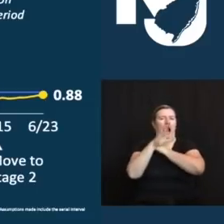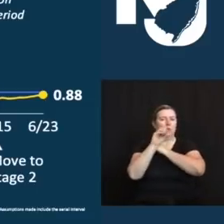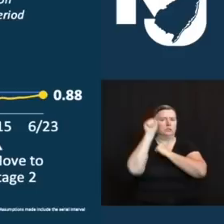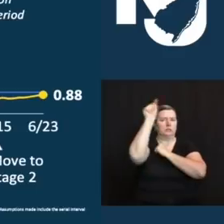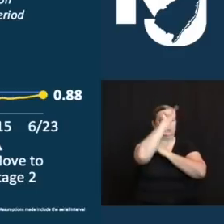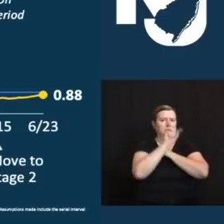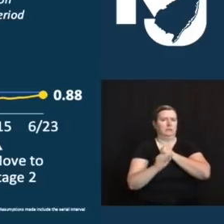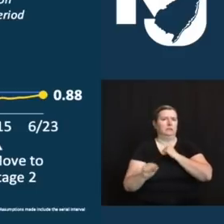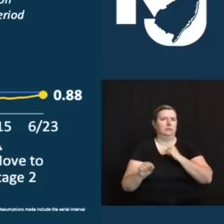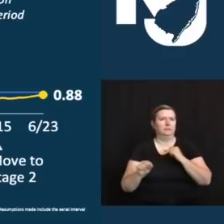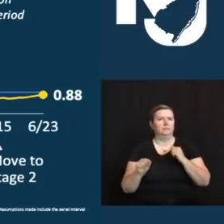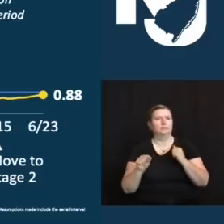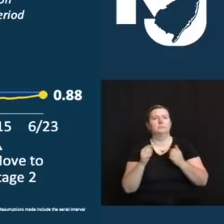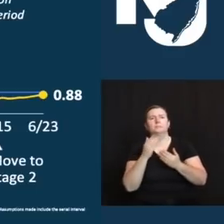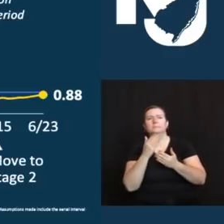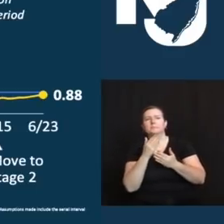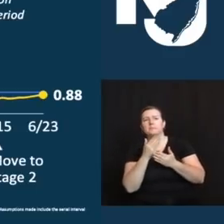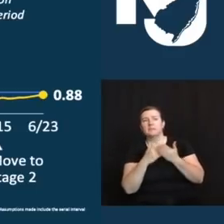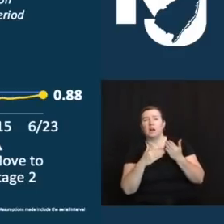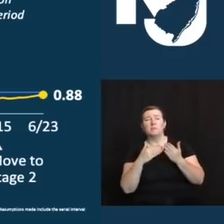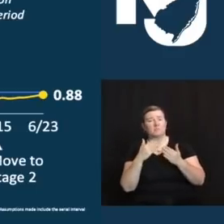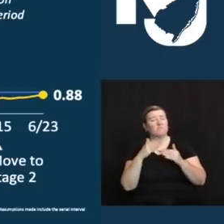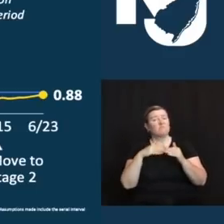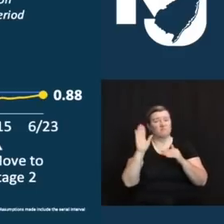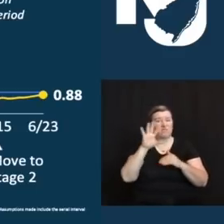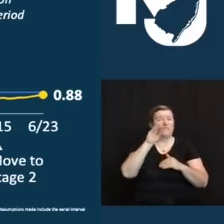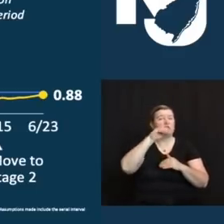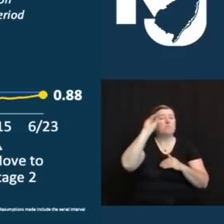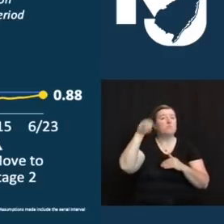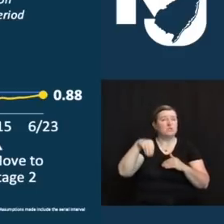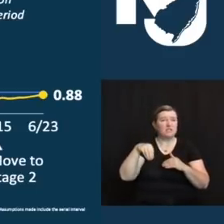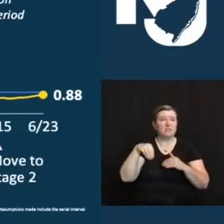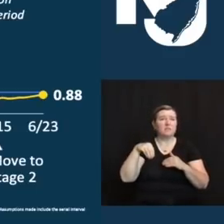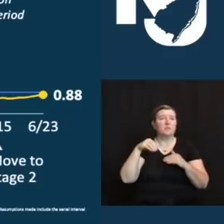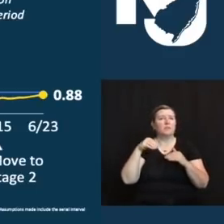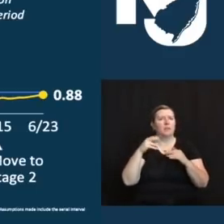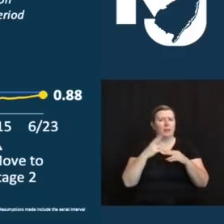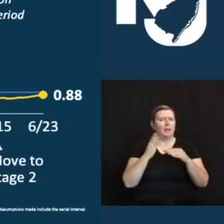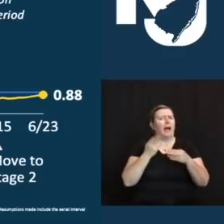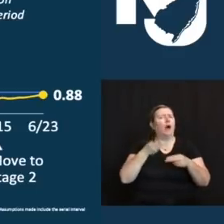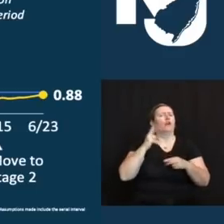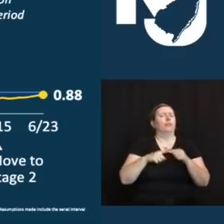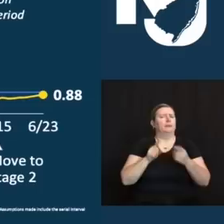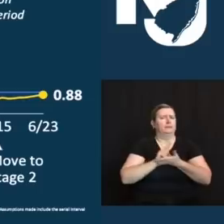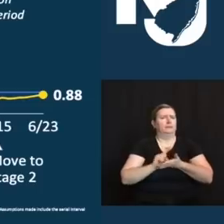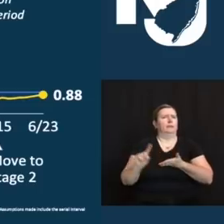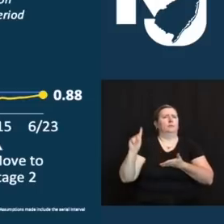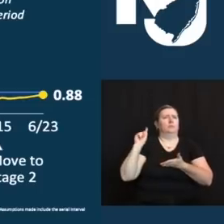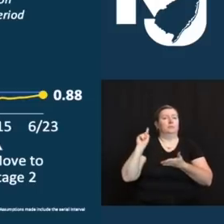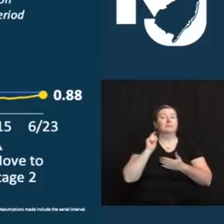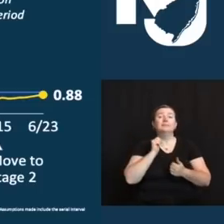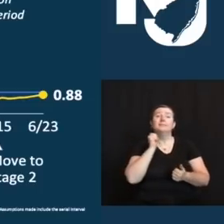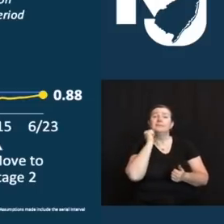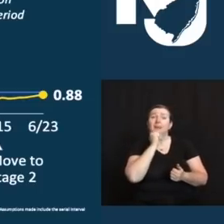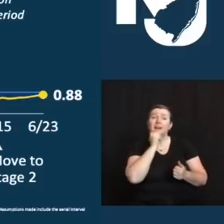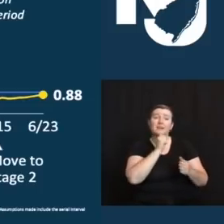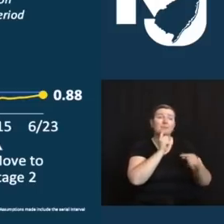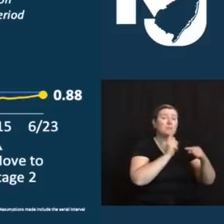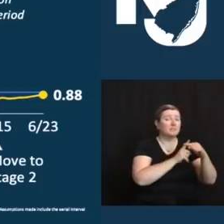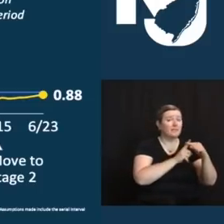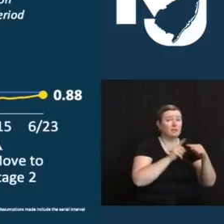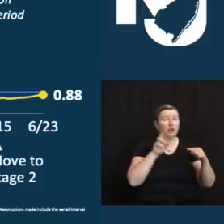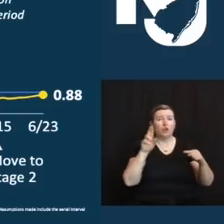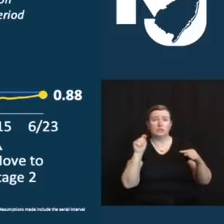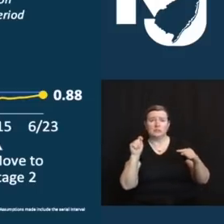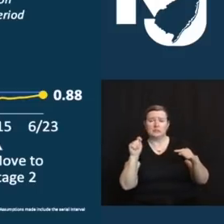at least 50% greater than they were last Wednesday. Remember, daily positivity and rate of transmission, I